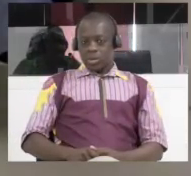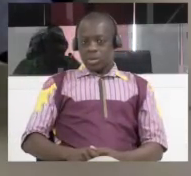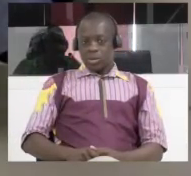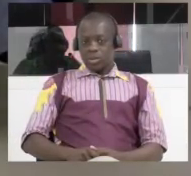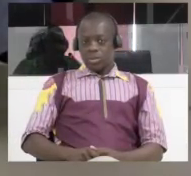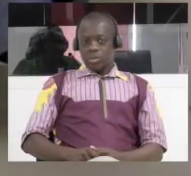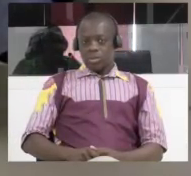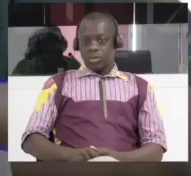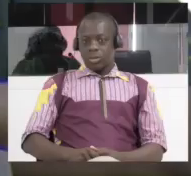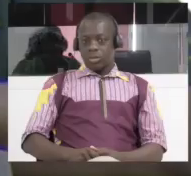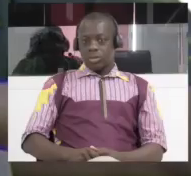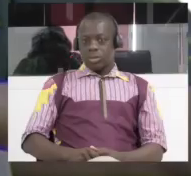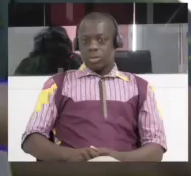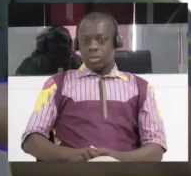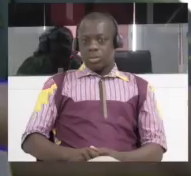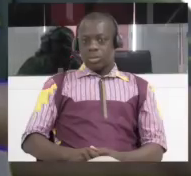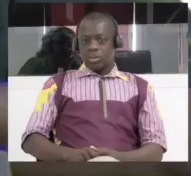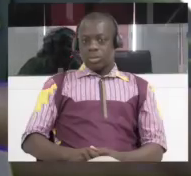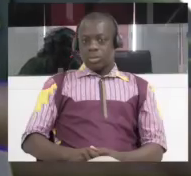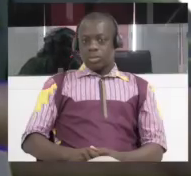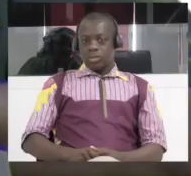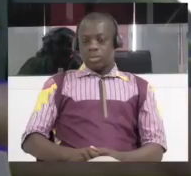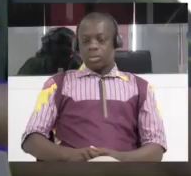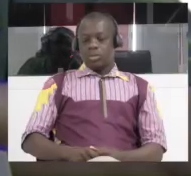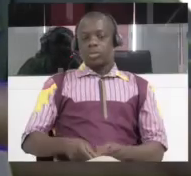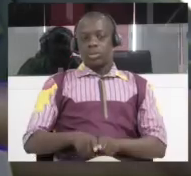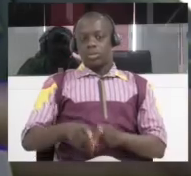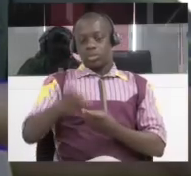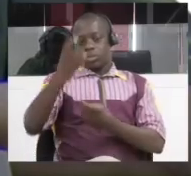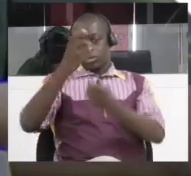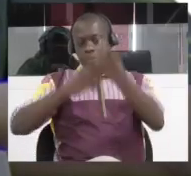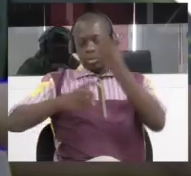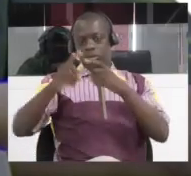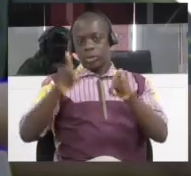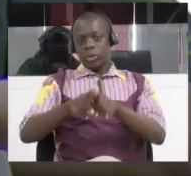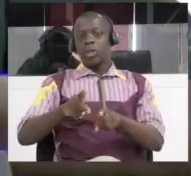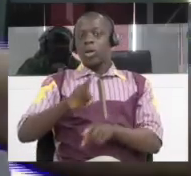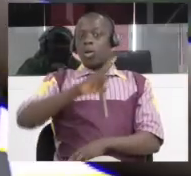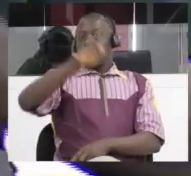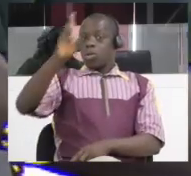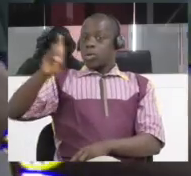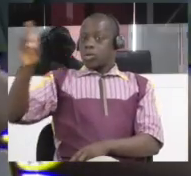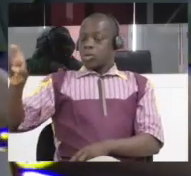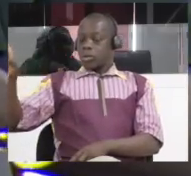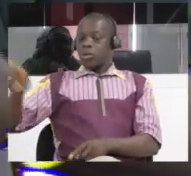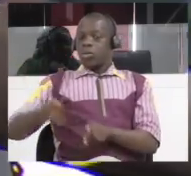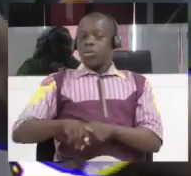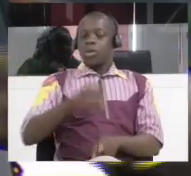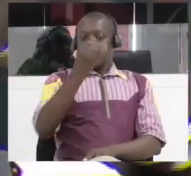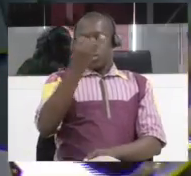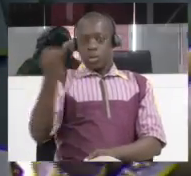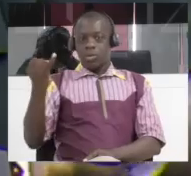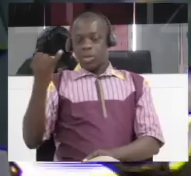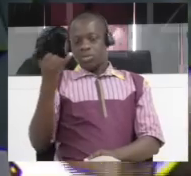Again, I think that is a quick sort of individual perception. What